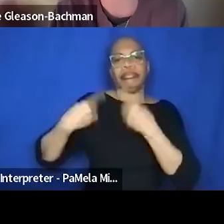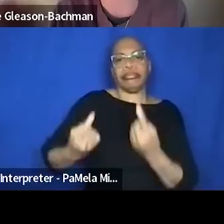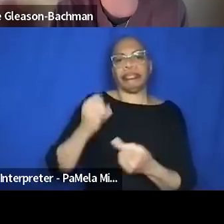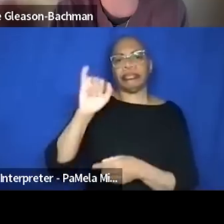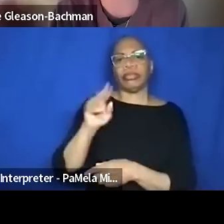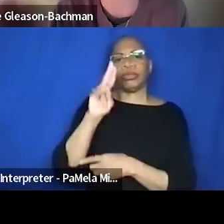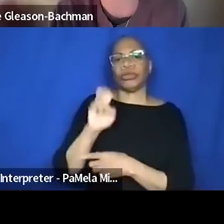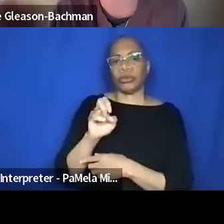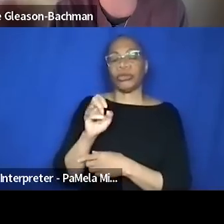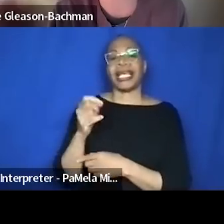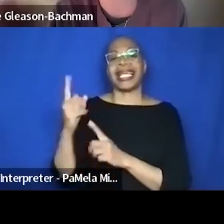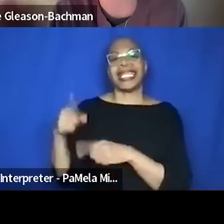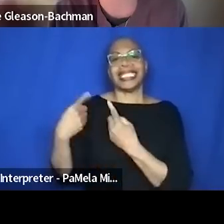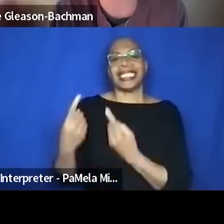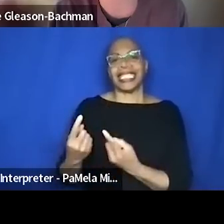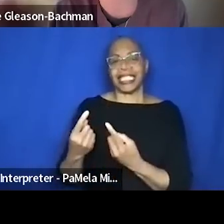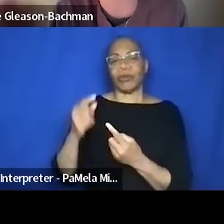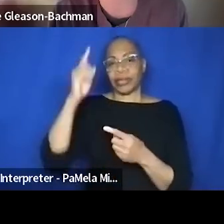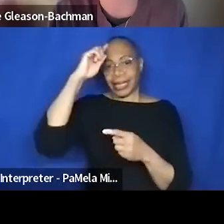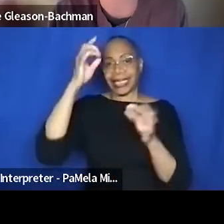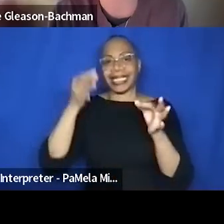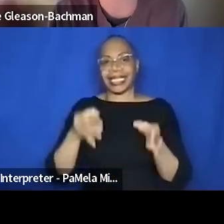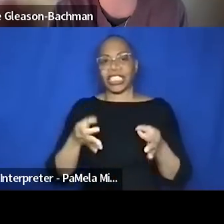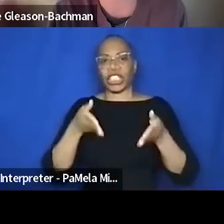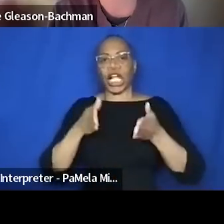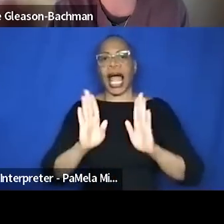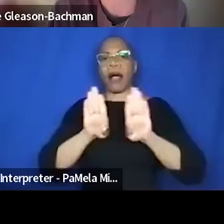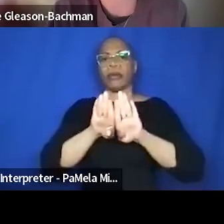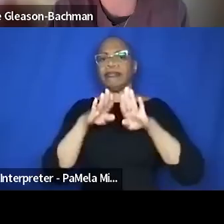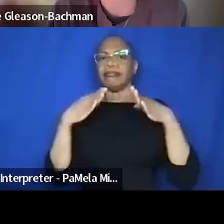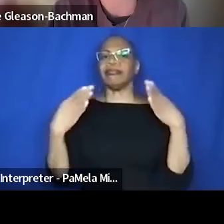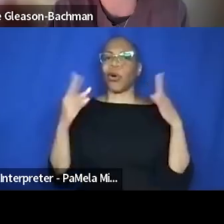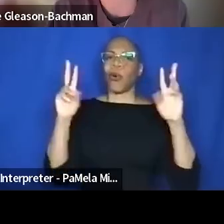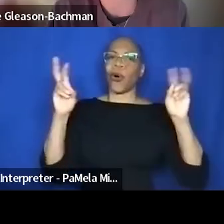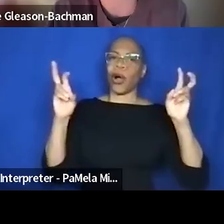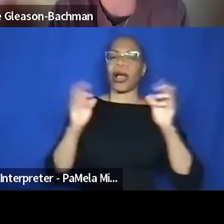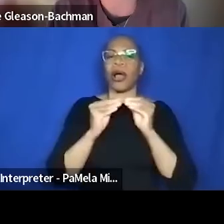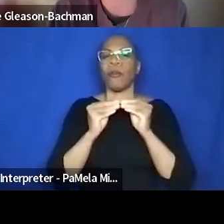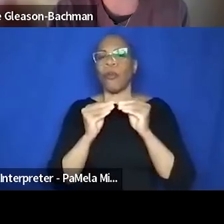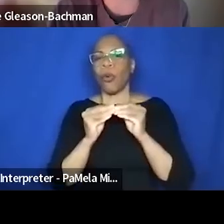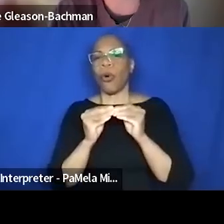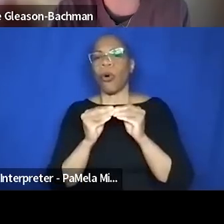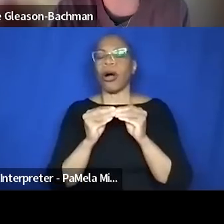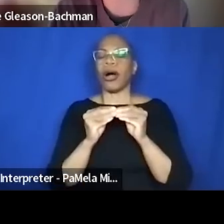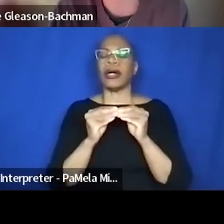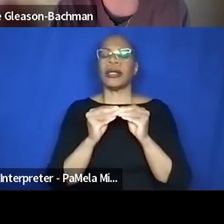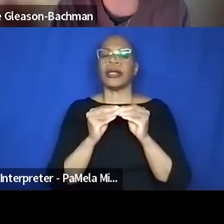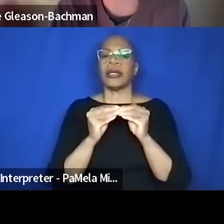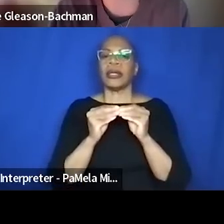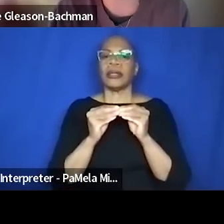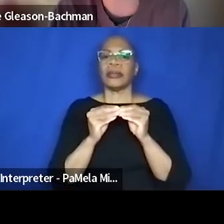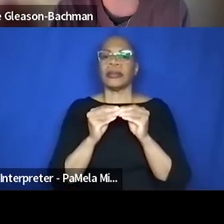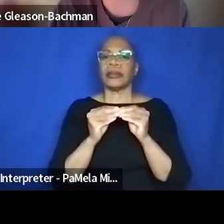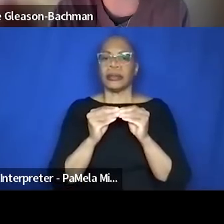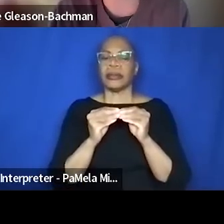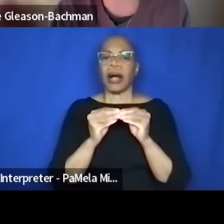pass decision, allowing kind of opening the door a little bit more to, you know, being more aggressive with